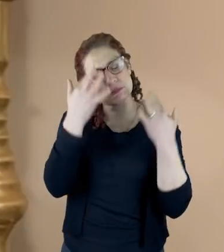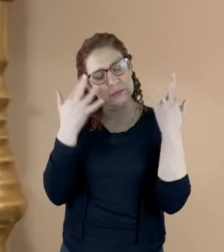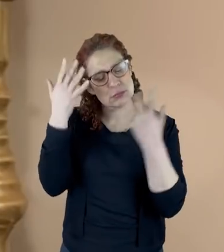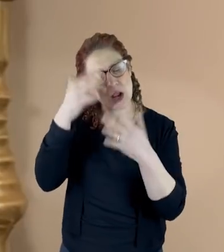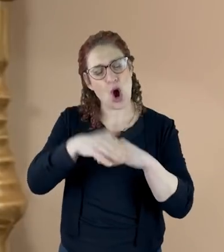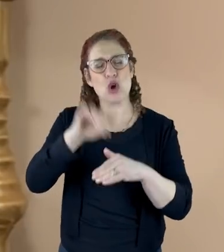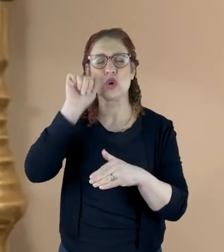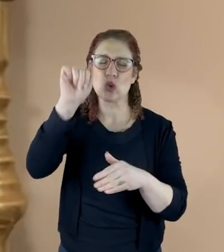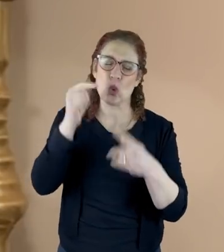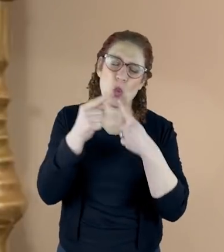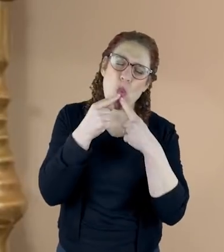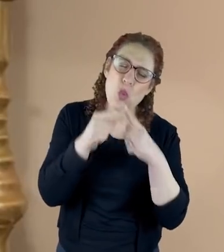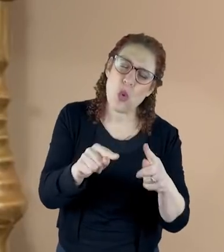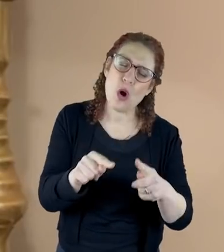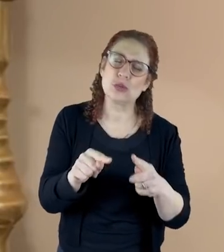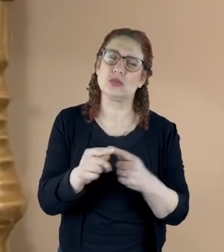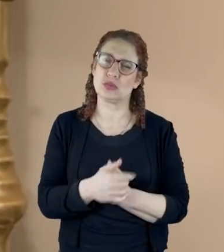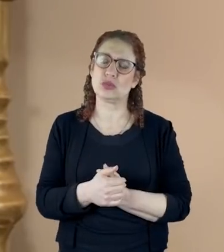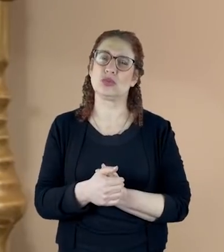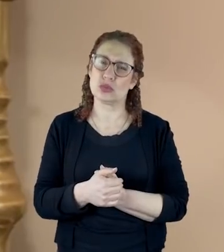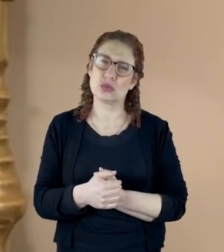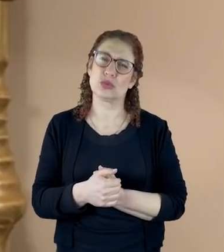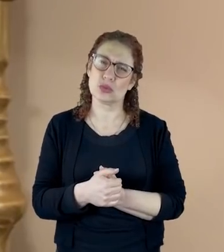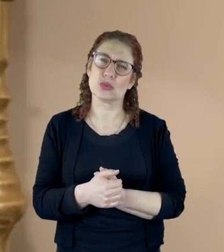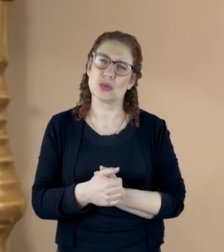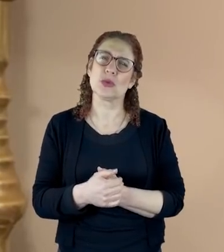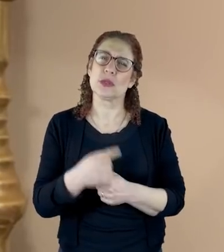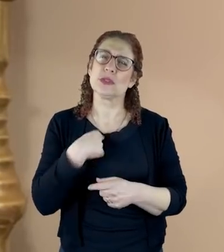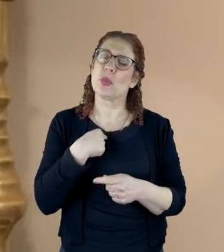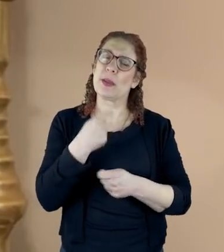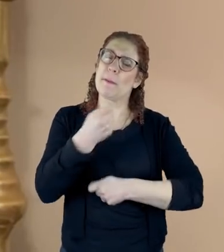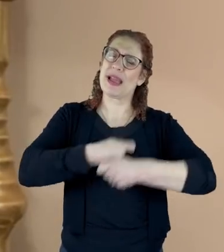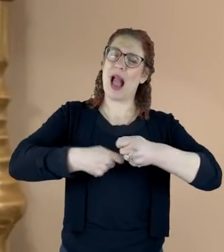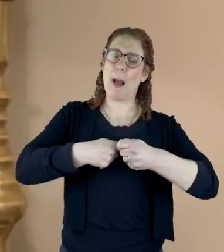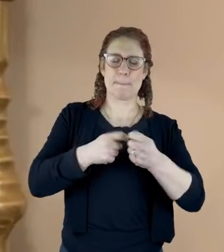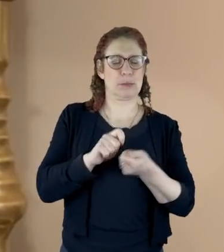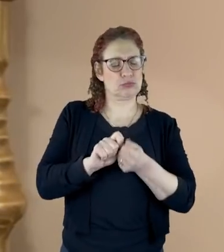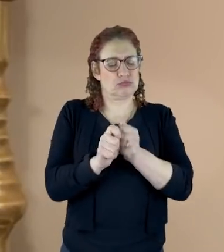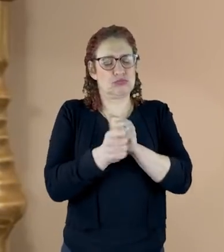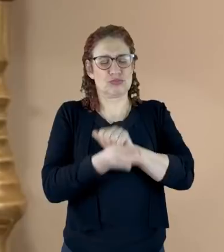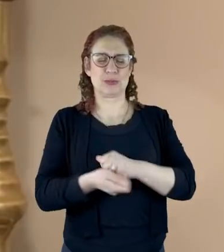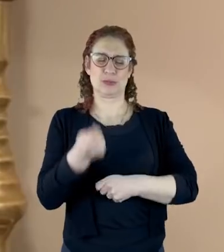on your words and grow into the disciples that you have called us to be.